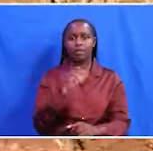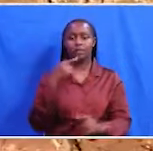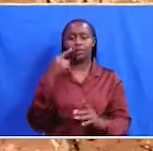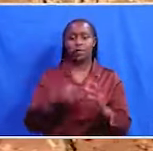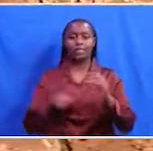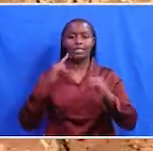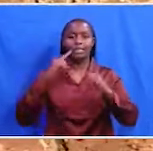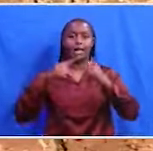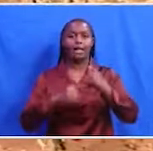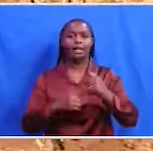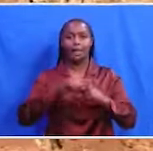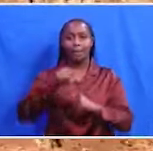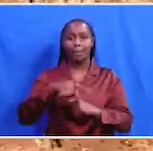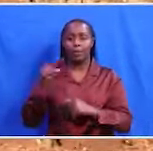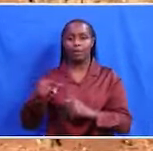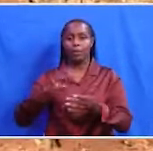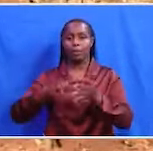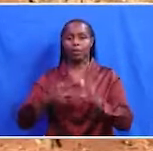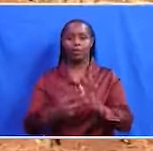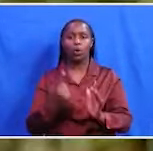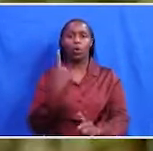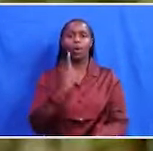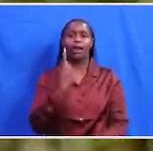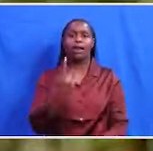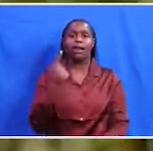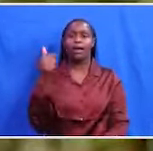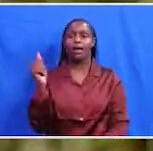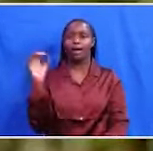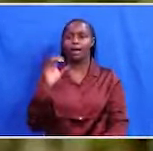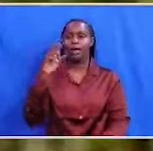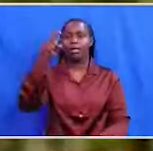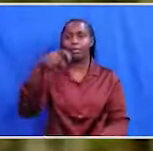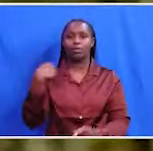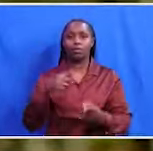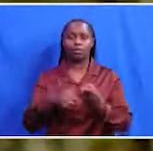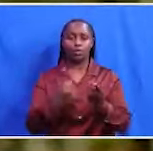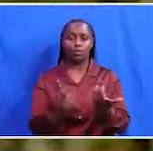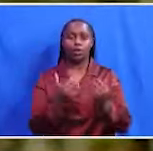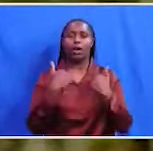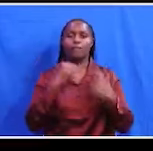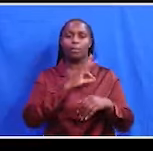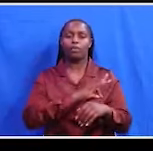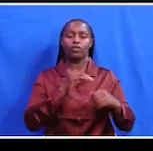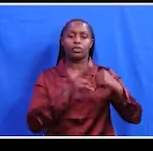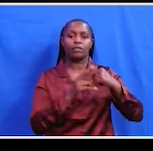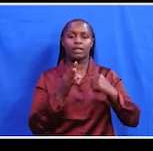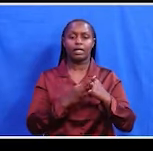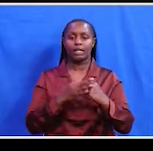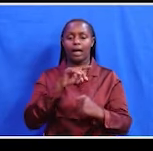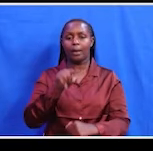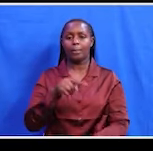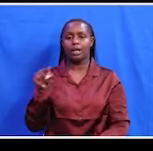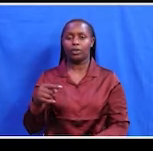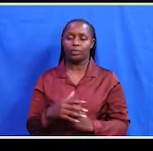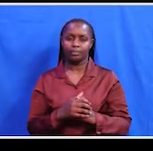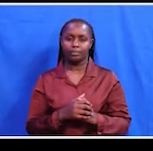million project in 100 hectares vast land is supposed to generate 78 billion shillings. Kama maneno ya Moi mali mvua